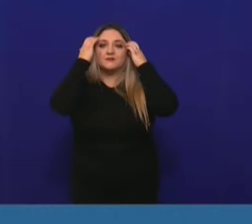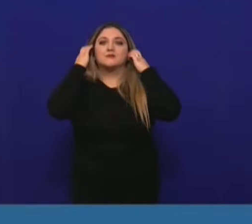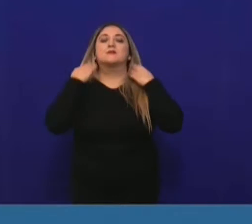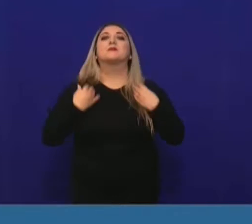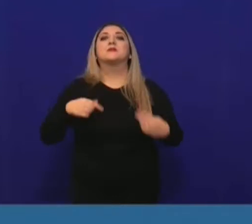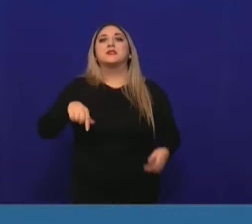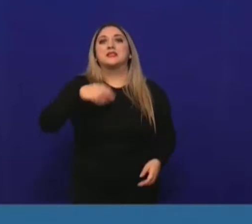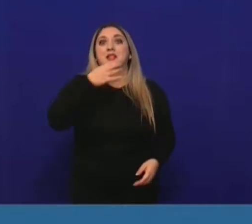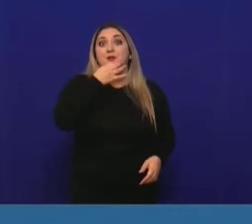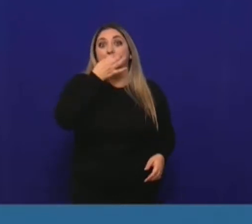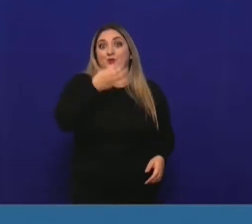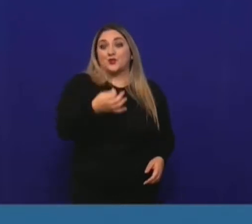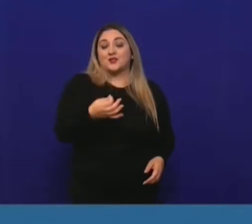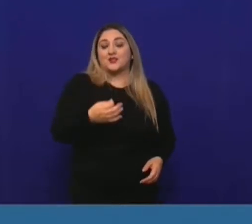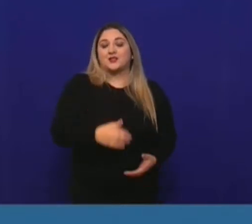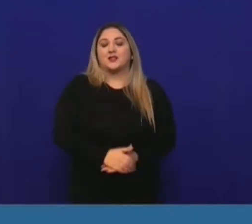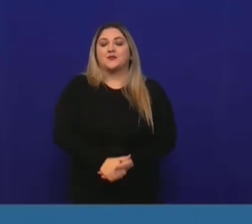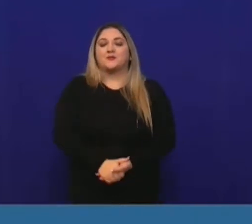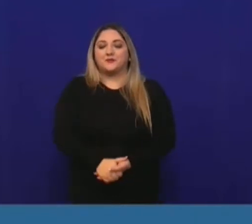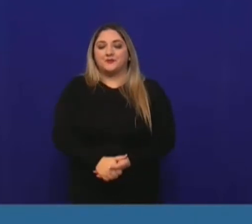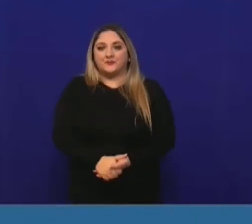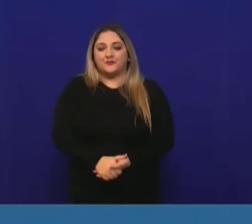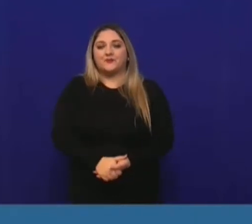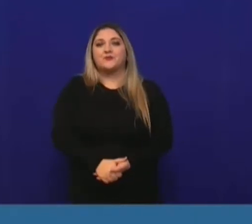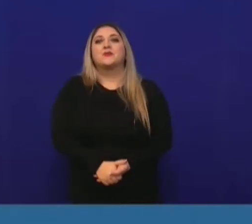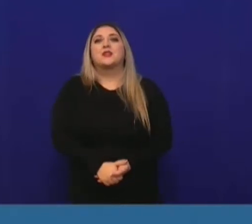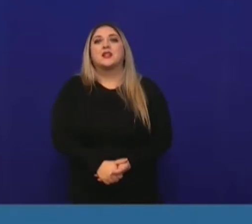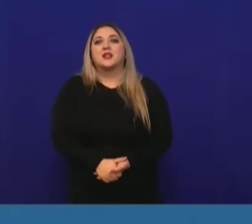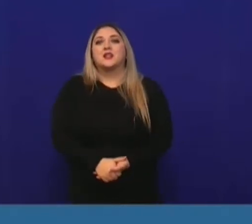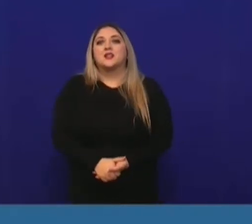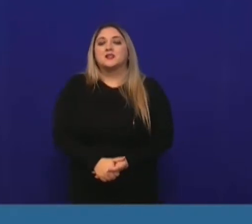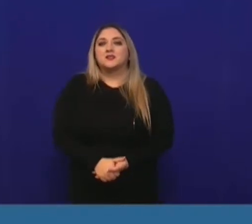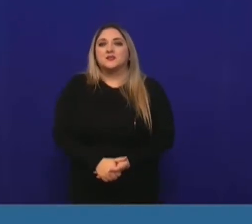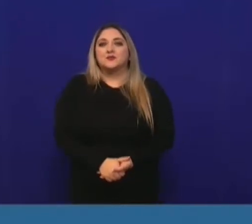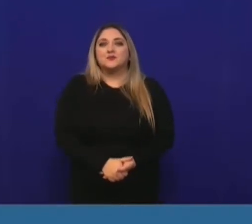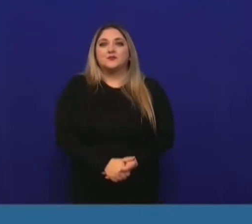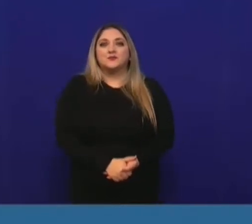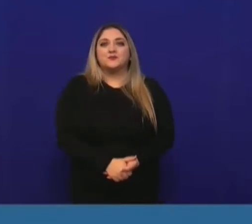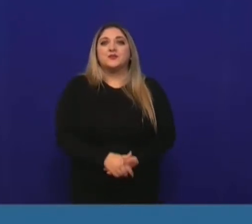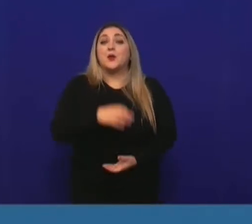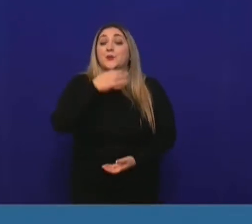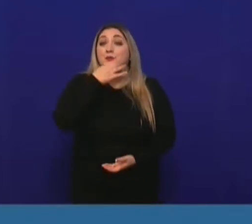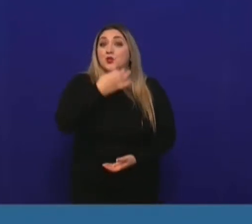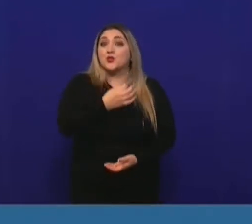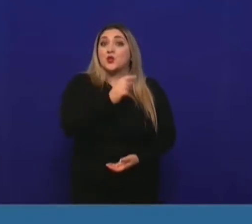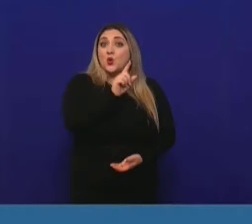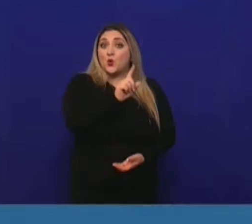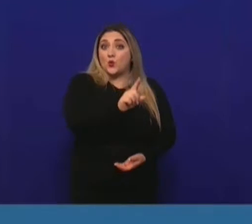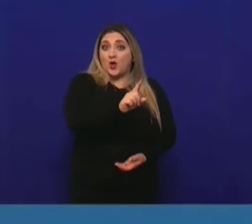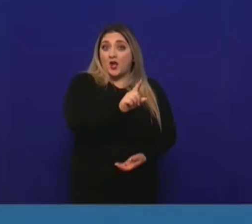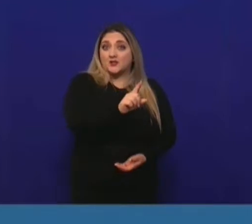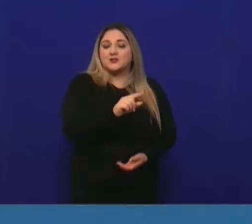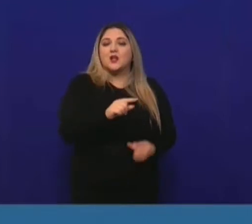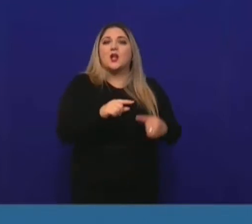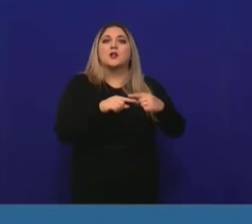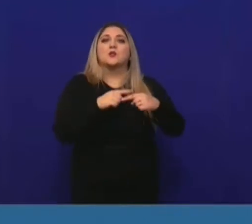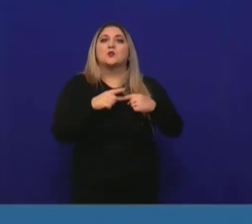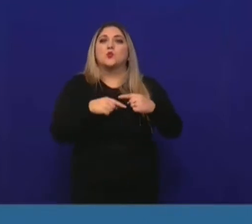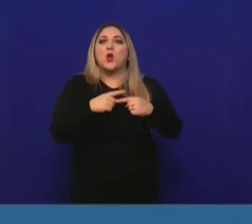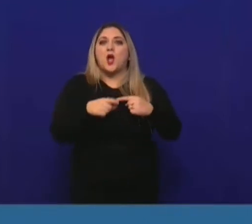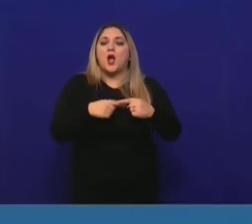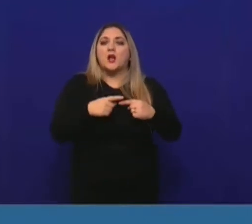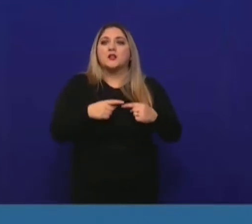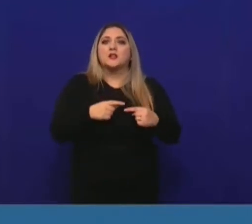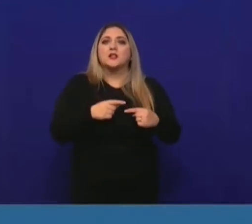Insellimlek, Professor Gawċi, Karla Zoppardi minn Malta Today, għandi ġiex mistoqsijiet għalik. L-ewwel mistoqsija tirrelata wkoll mal-kumment li għaddejt li